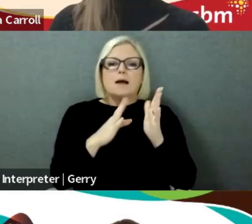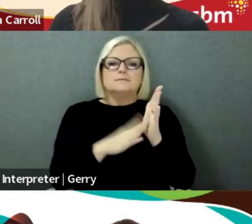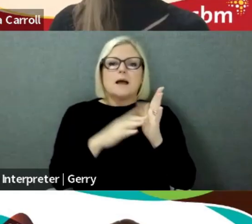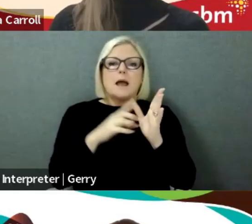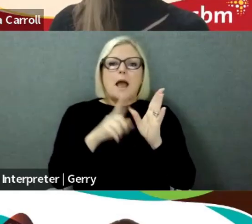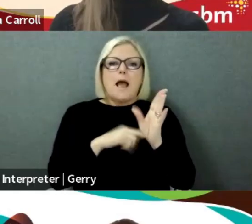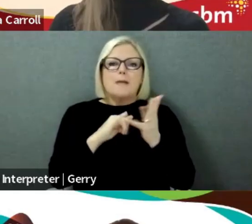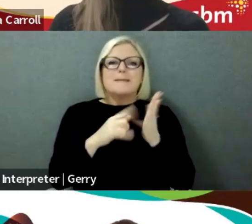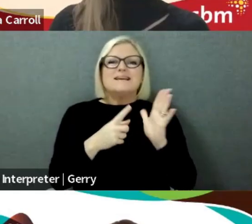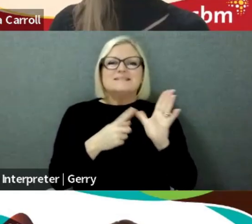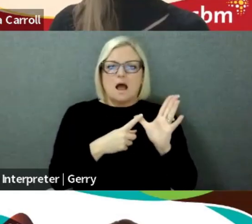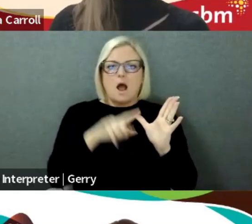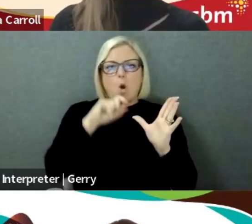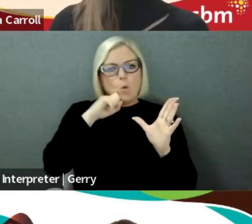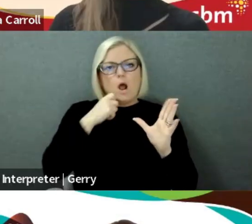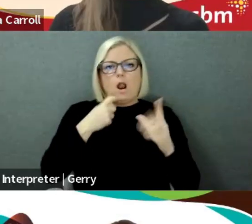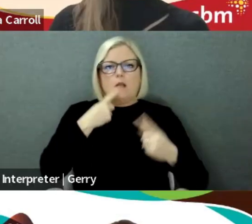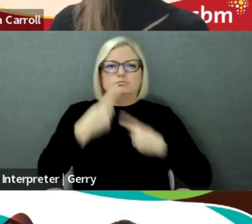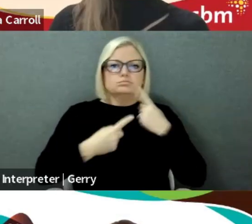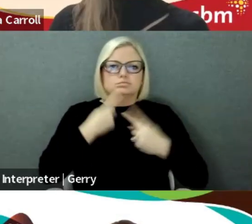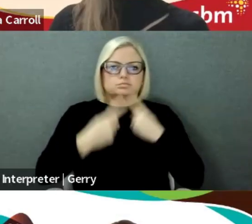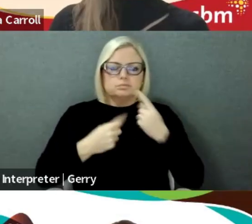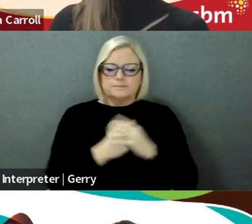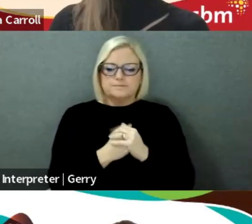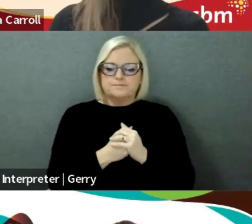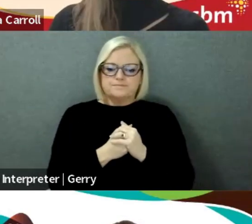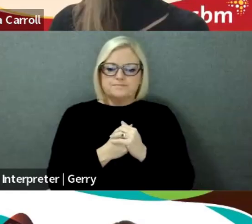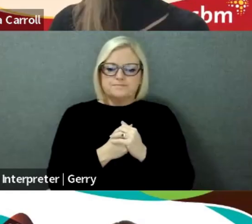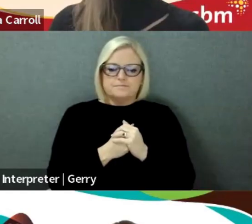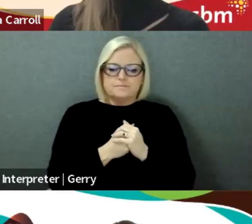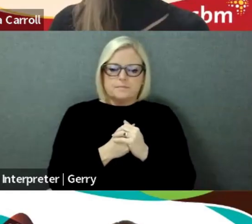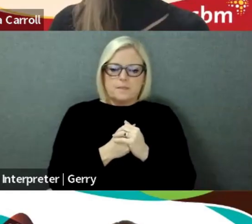end our presentation this morning.